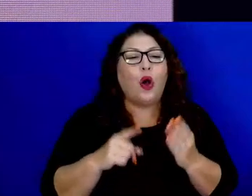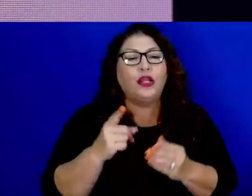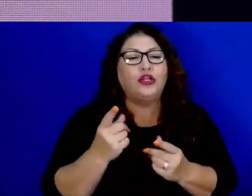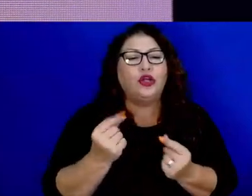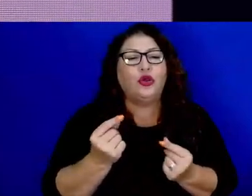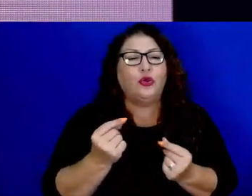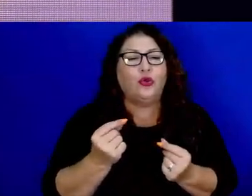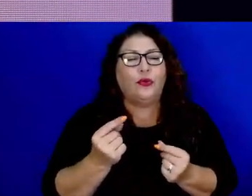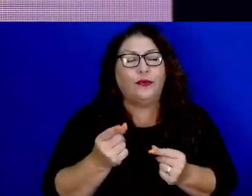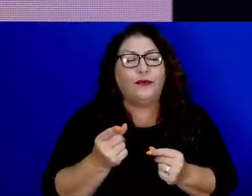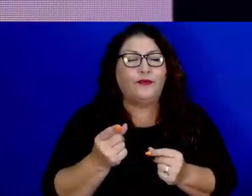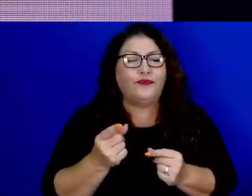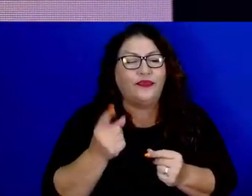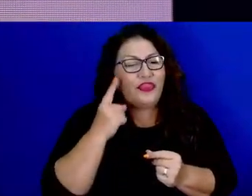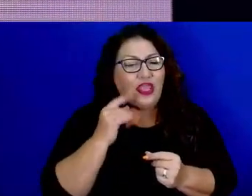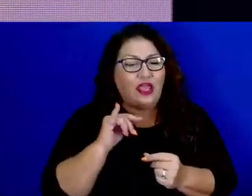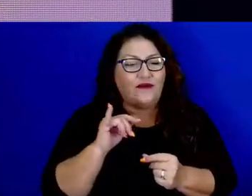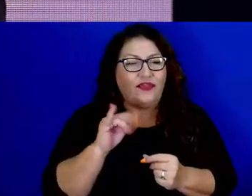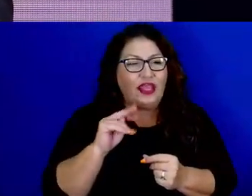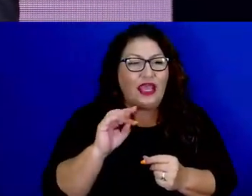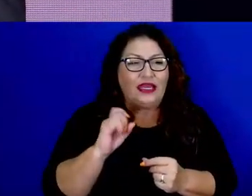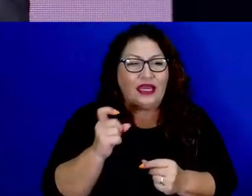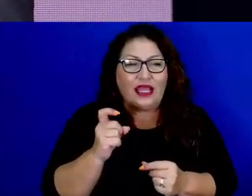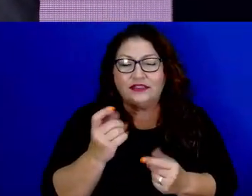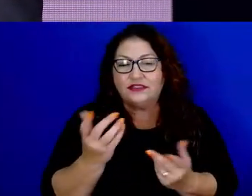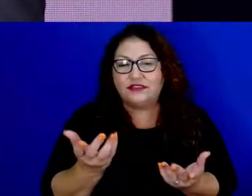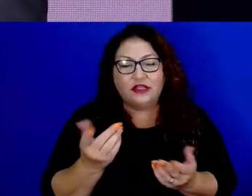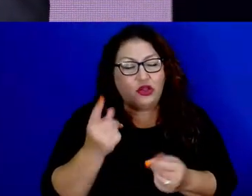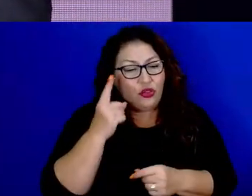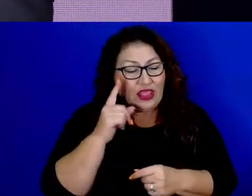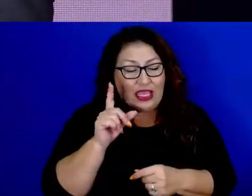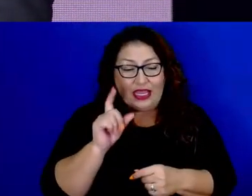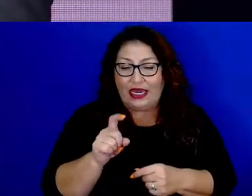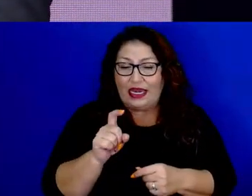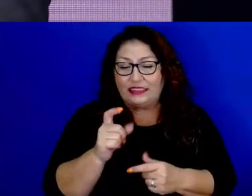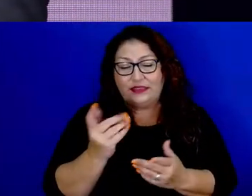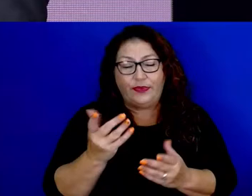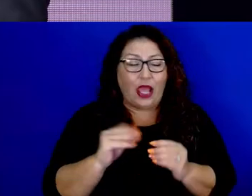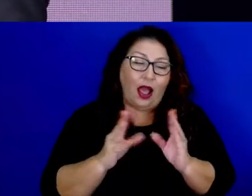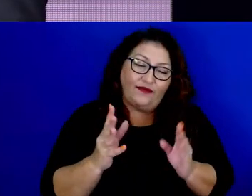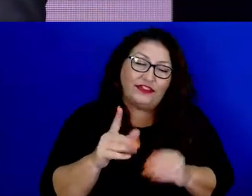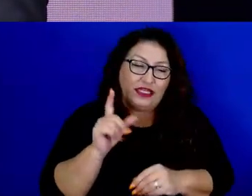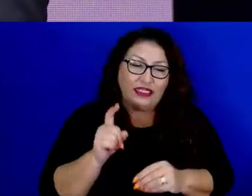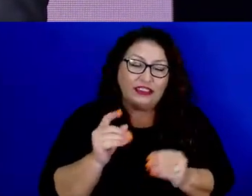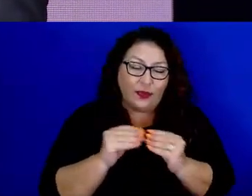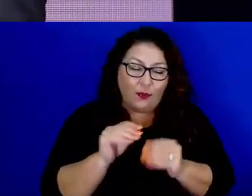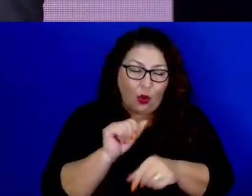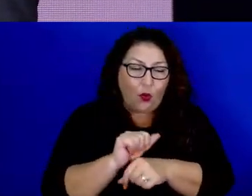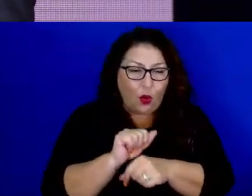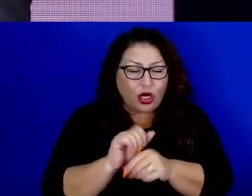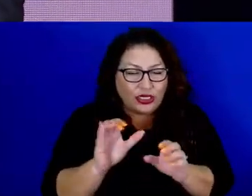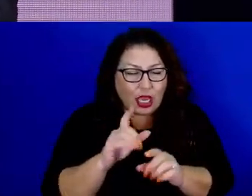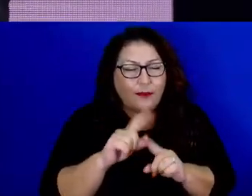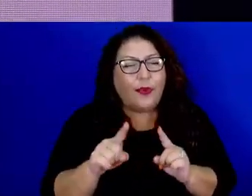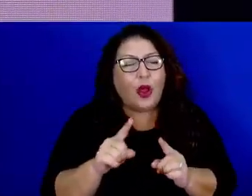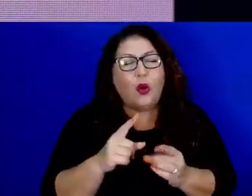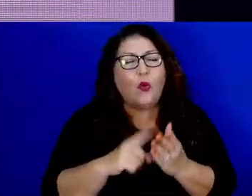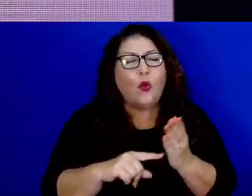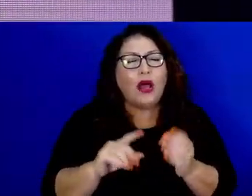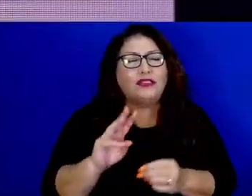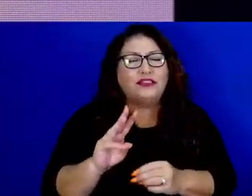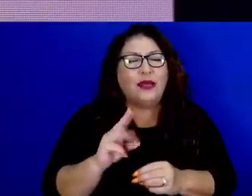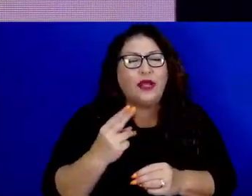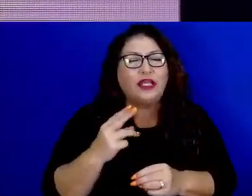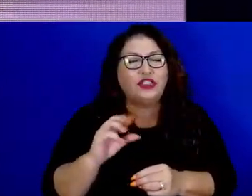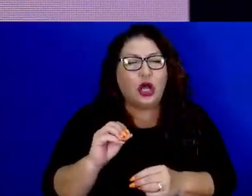index? Do you think there needs to be, obviously there needs to be more work done, but what's the WHO doing to